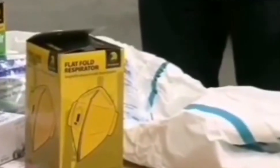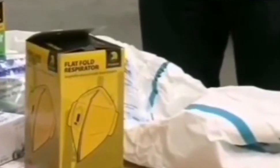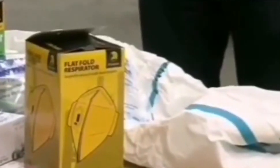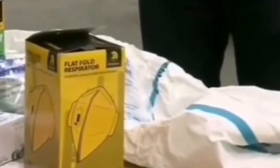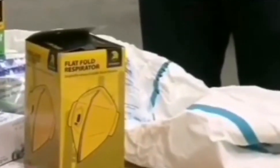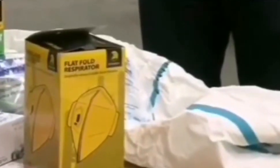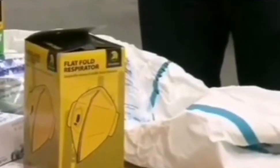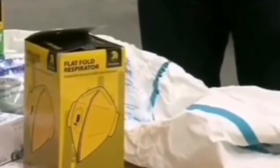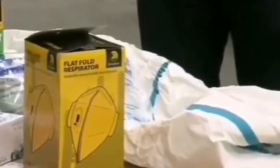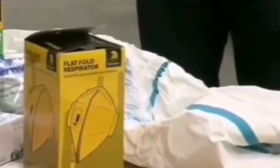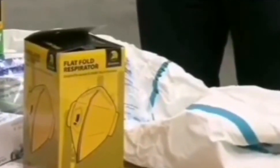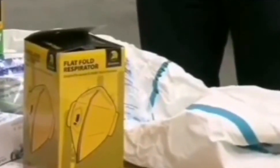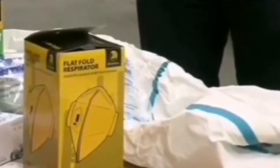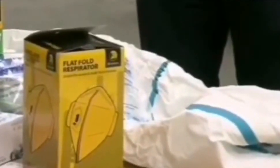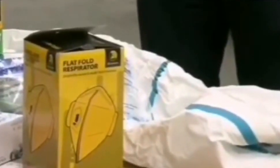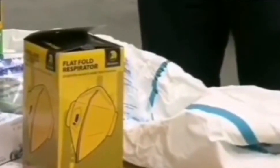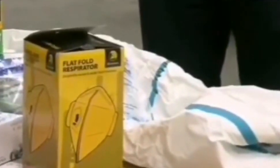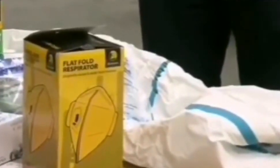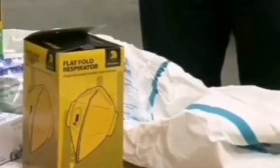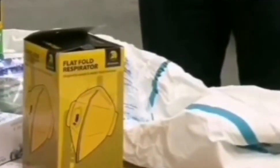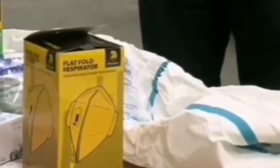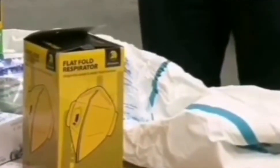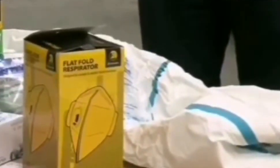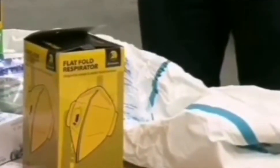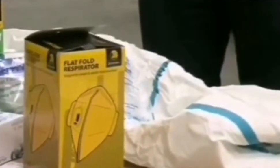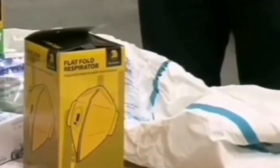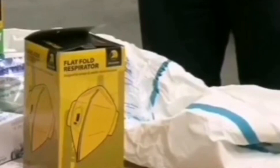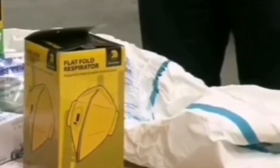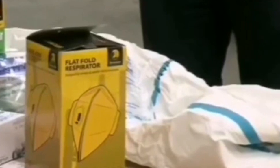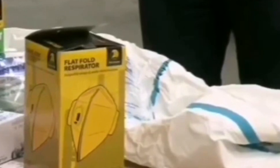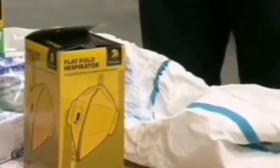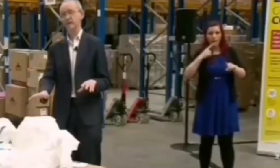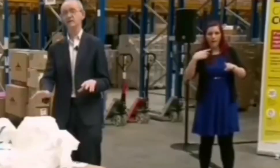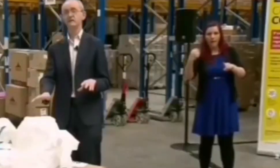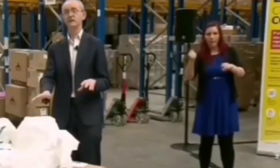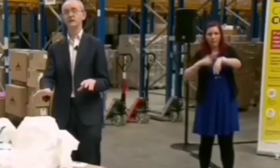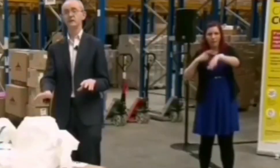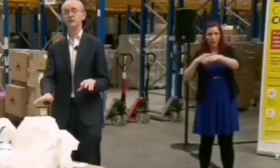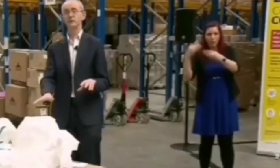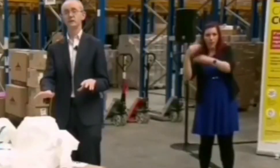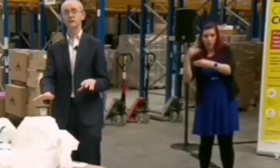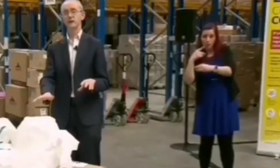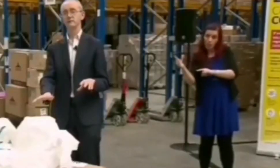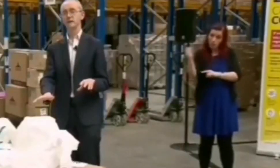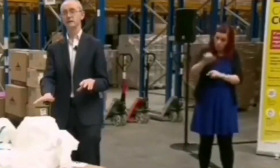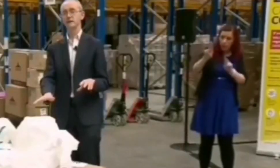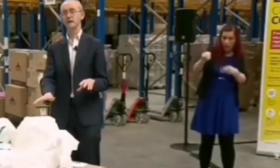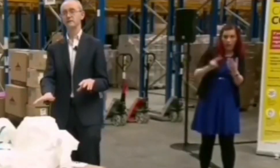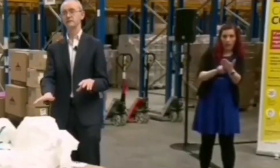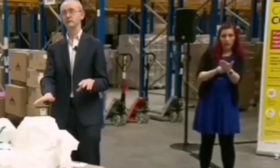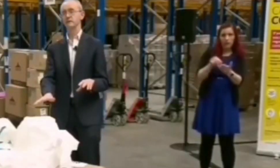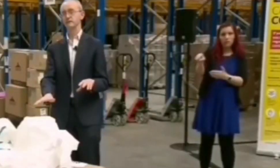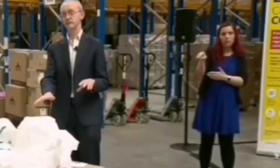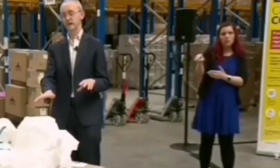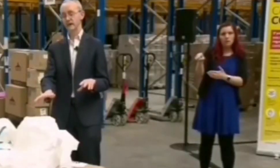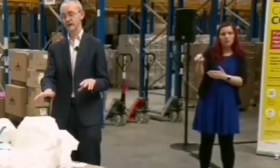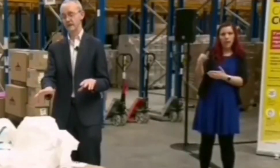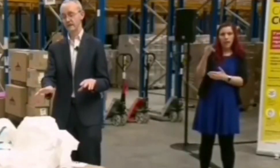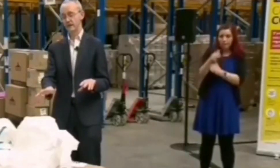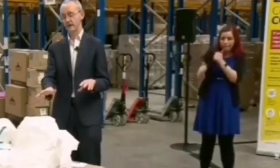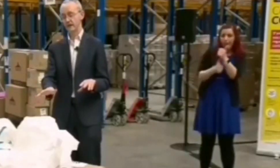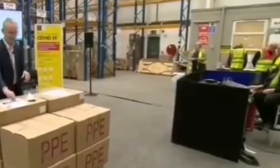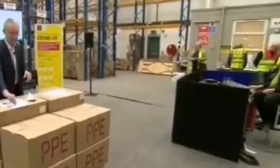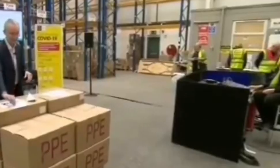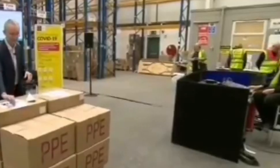of the delivery, we said, meets our specifications. But this is a useful product to have in